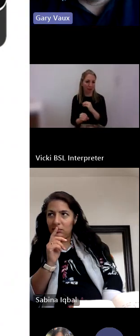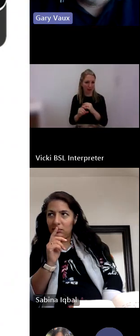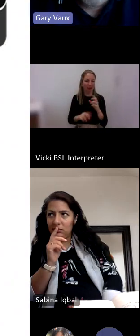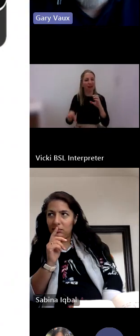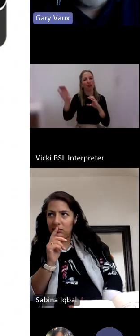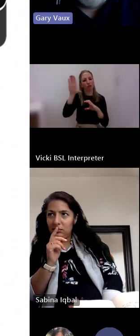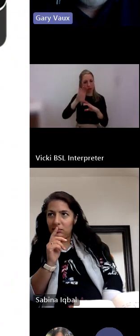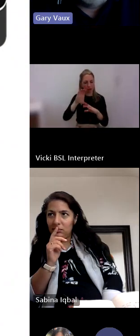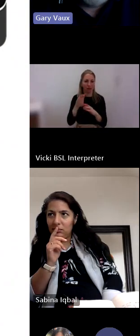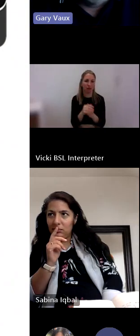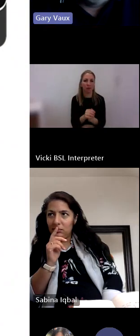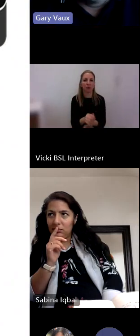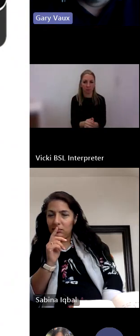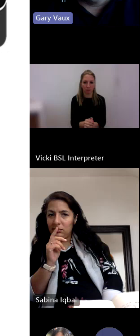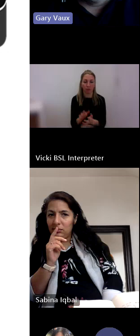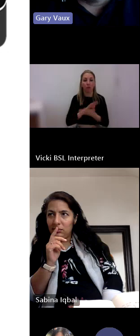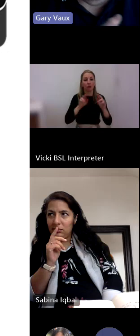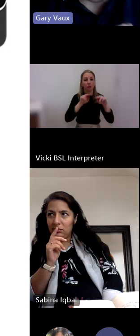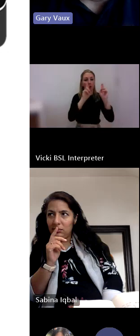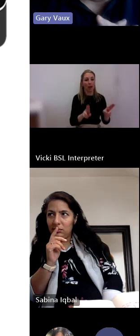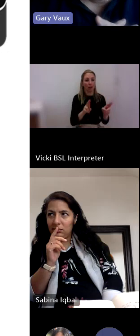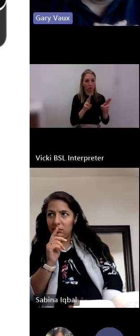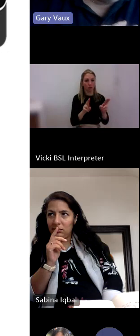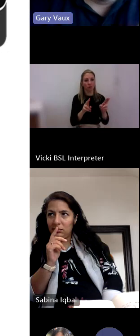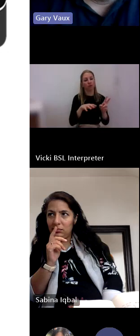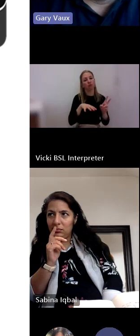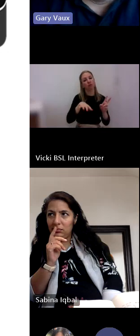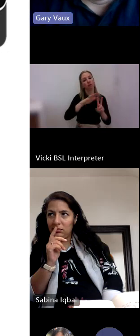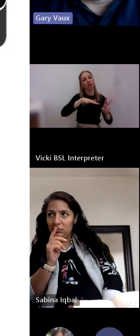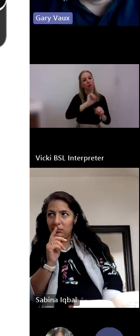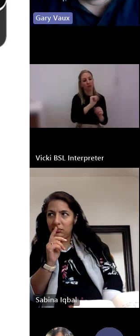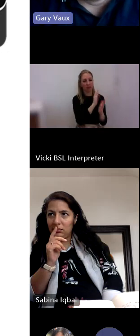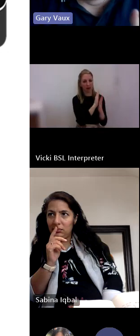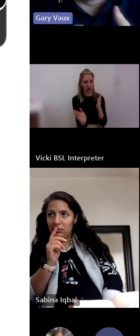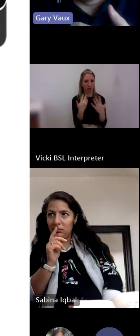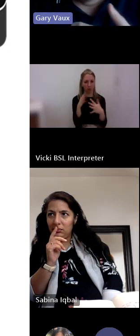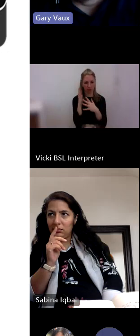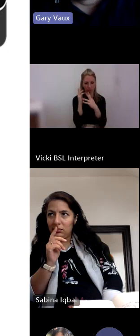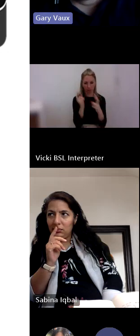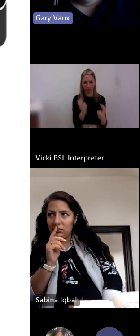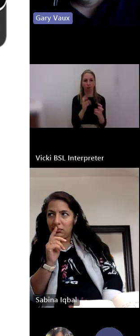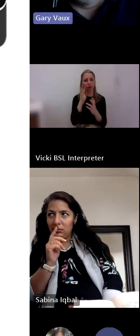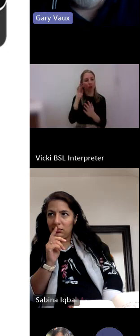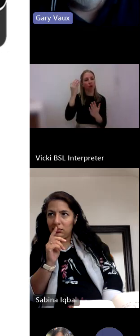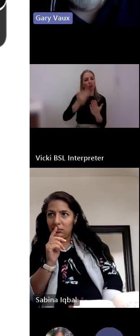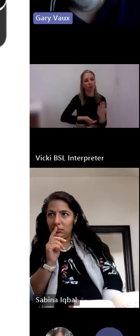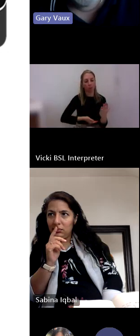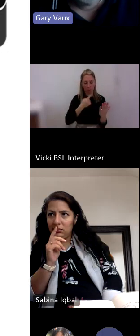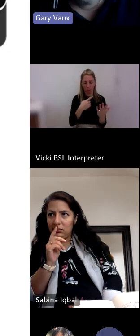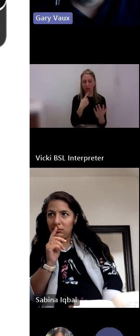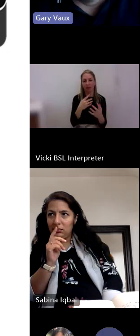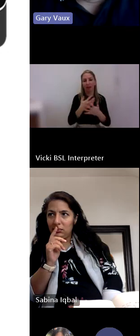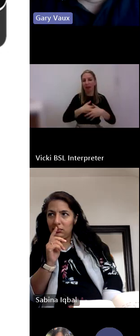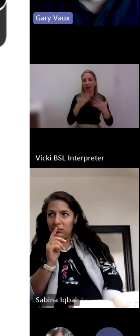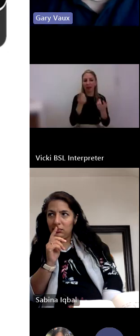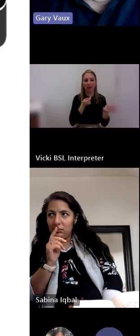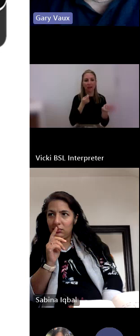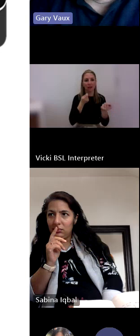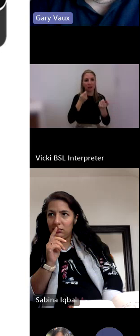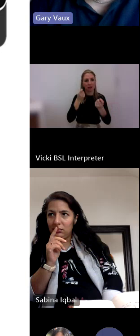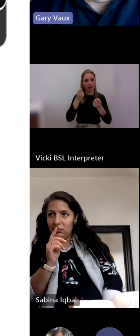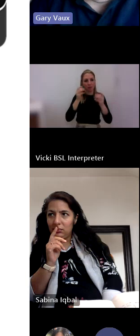And the House of Commons Library has done a report that simply shows households that were struggling before the period of high inflation have been